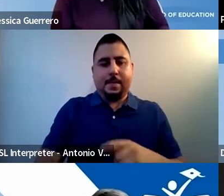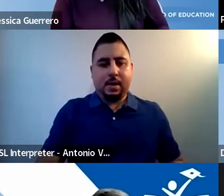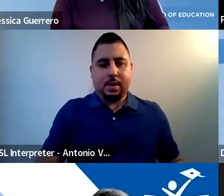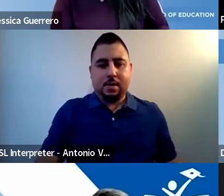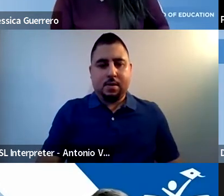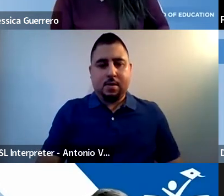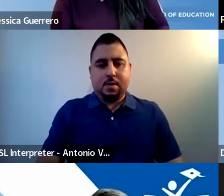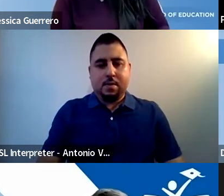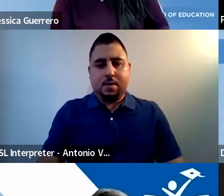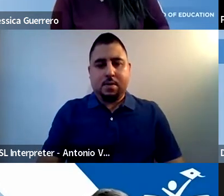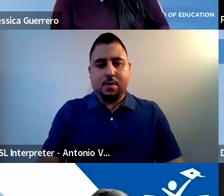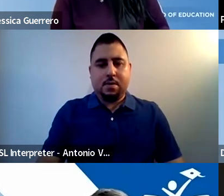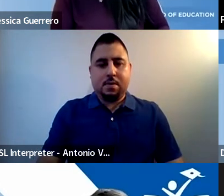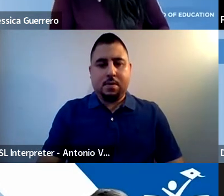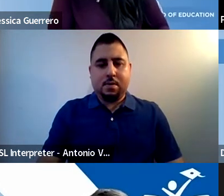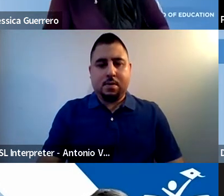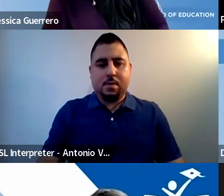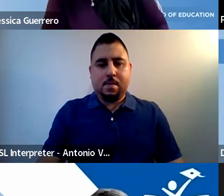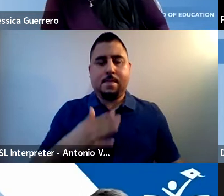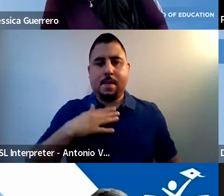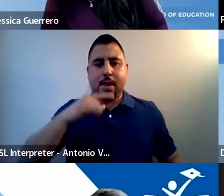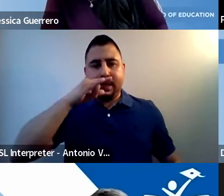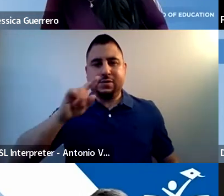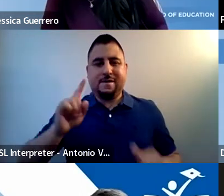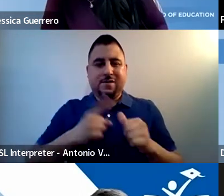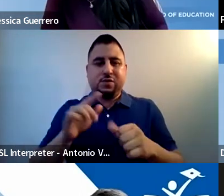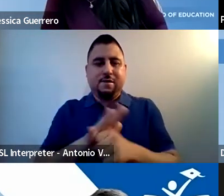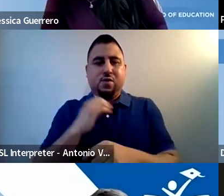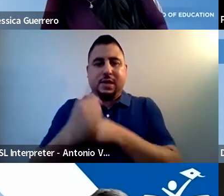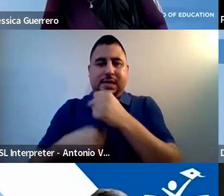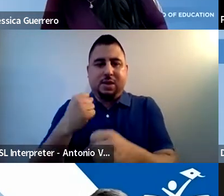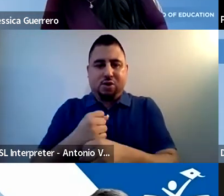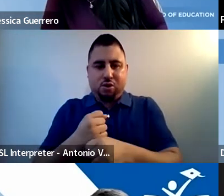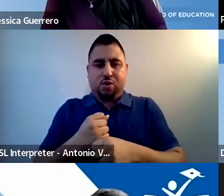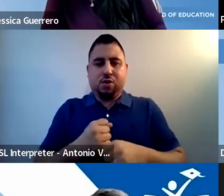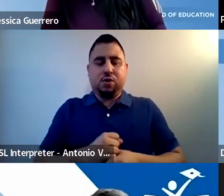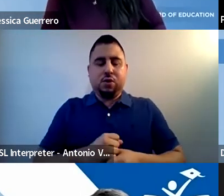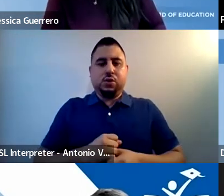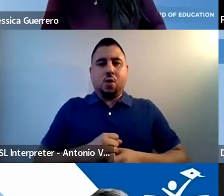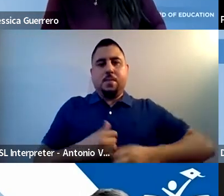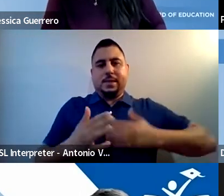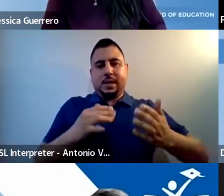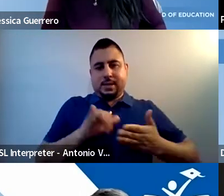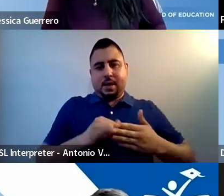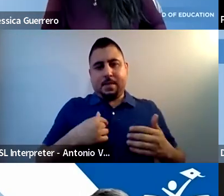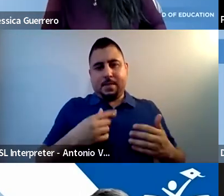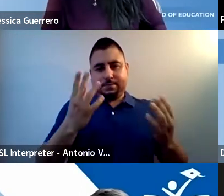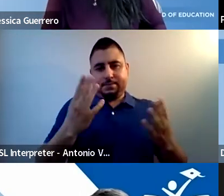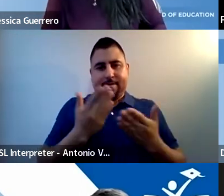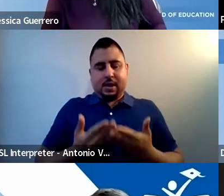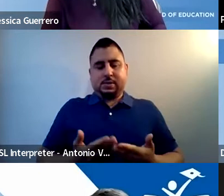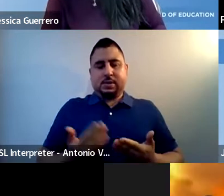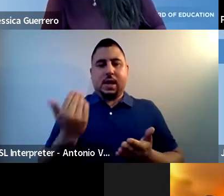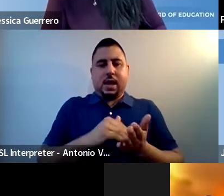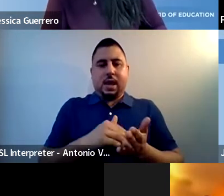the pandemic. And again, this is my kids' first full year. But besides that, let me give you some facts. So